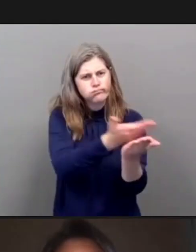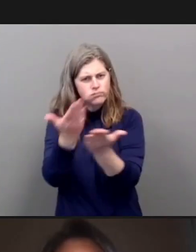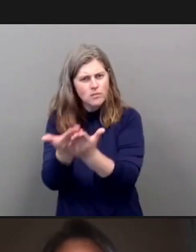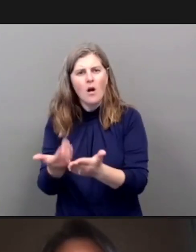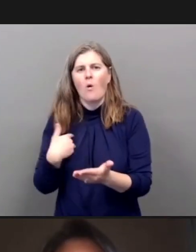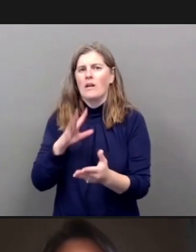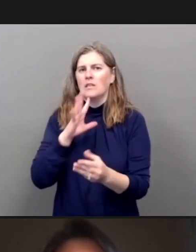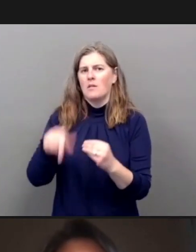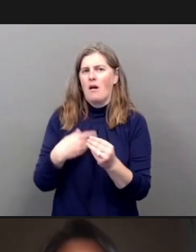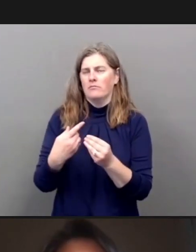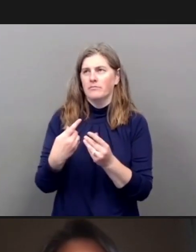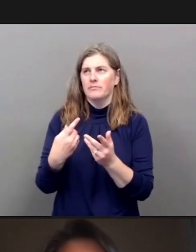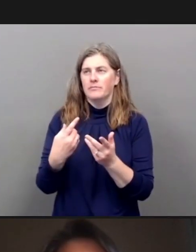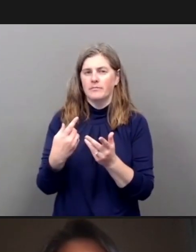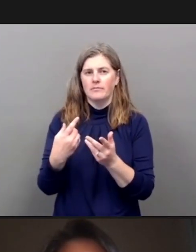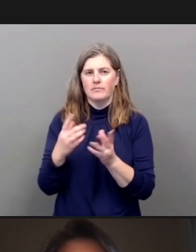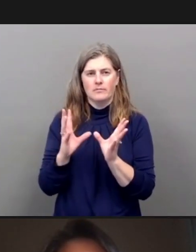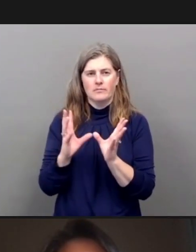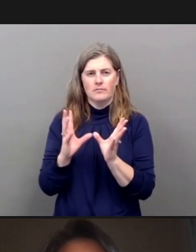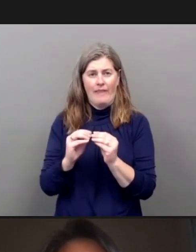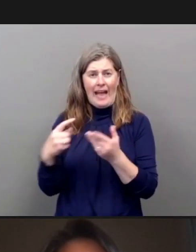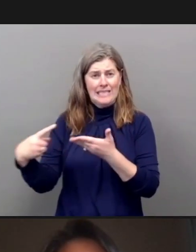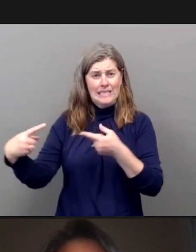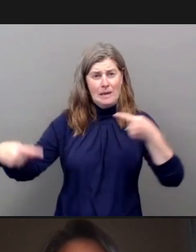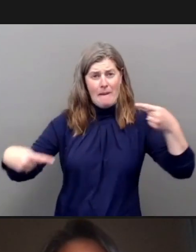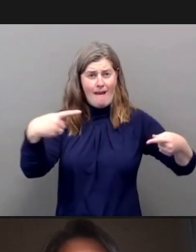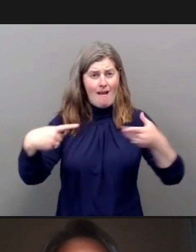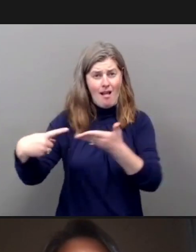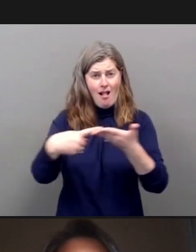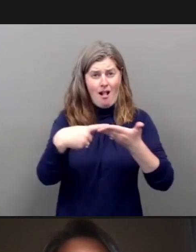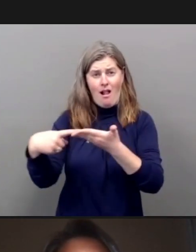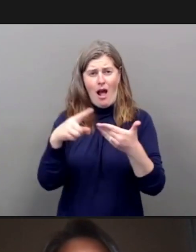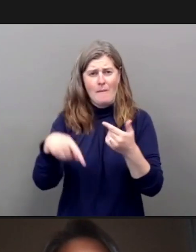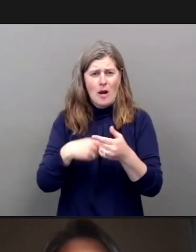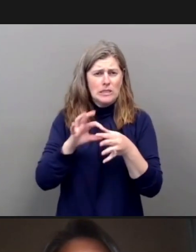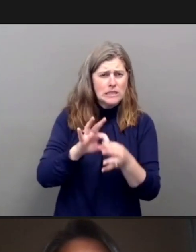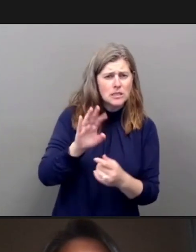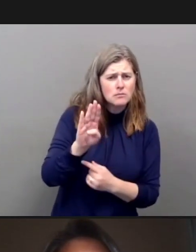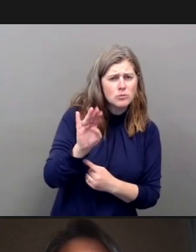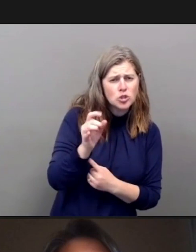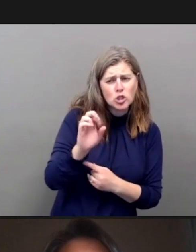that, the spirited debate that's going on about boosters and,